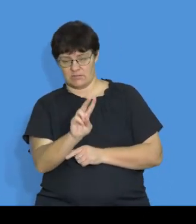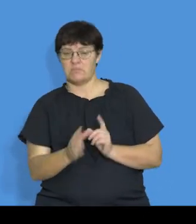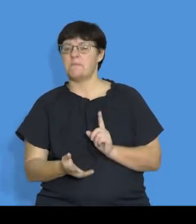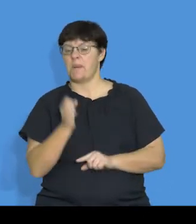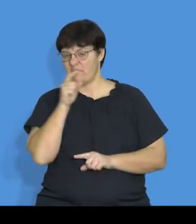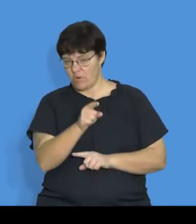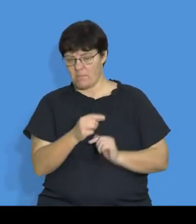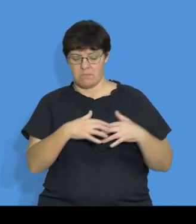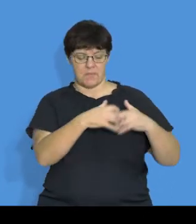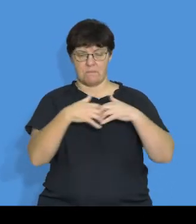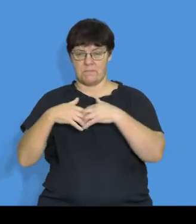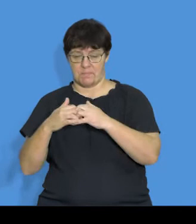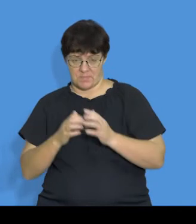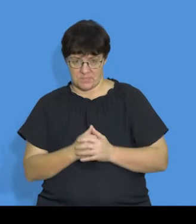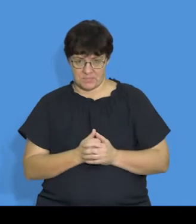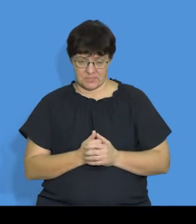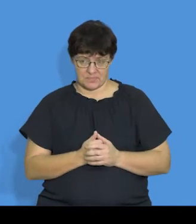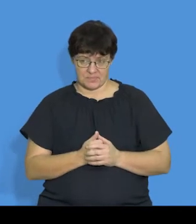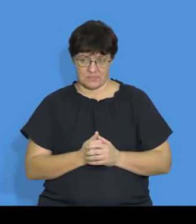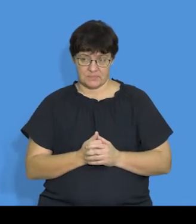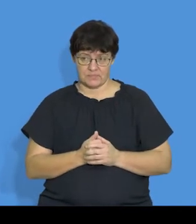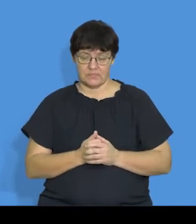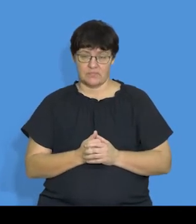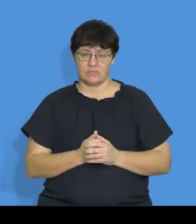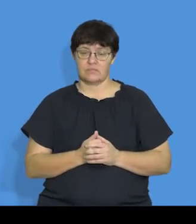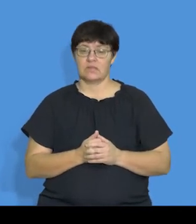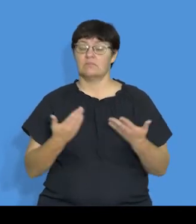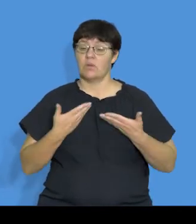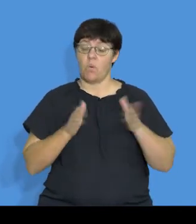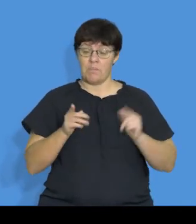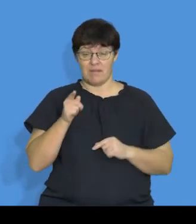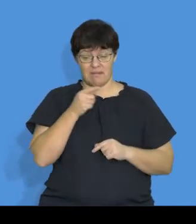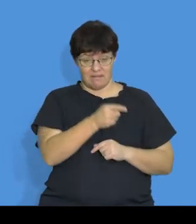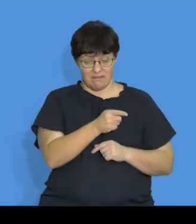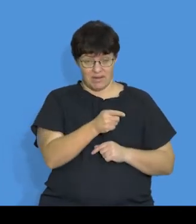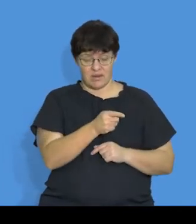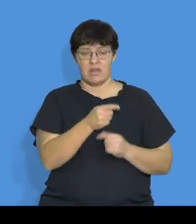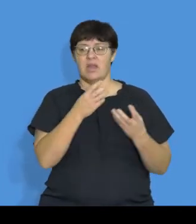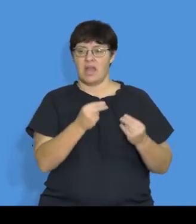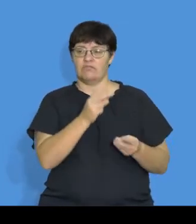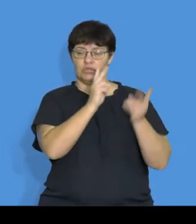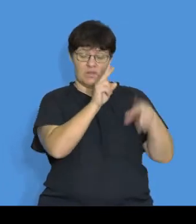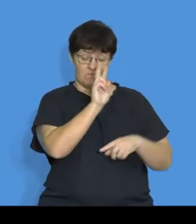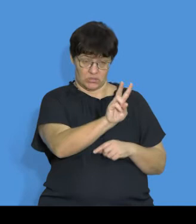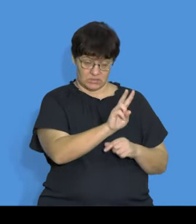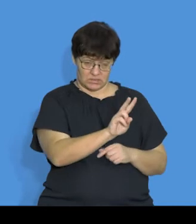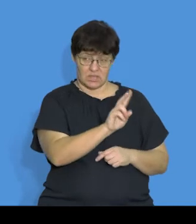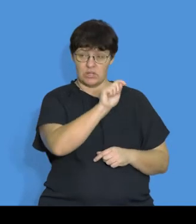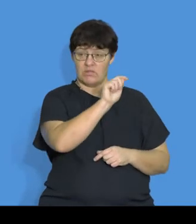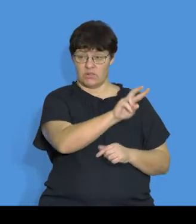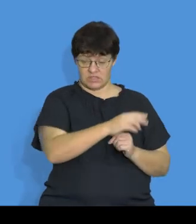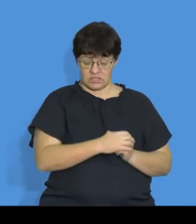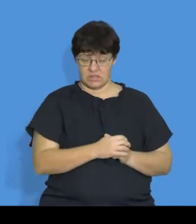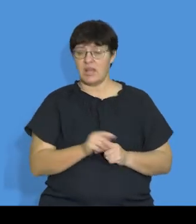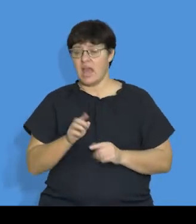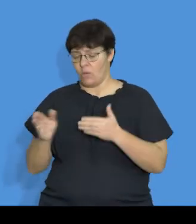the setup in the simulation. Right, so in an open circuit, we've got terminal voltage of 12 volts, which you obtained, while